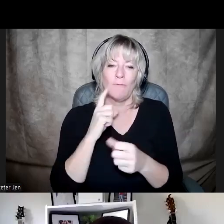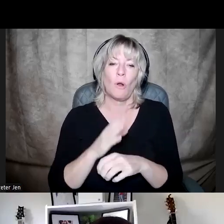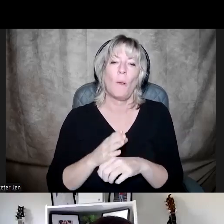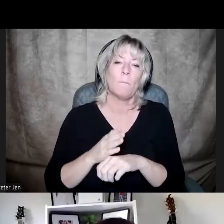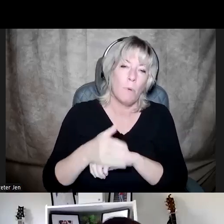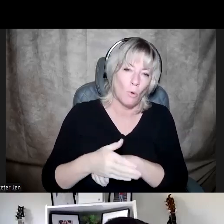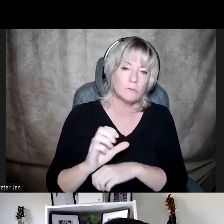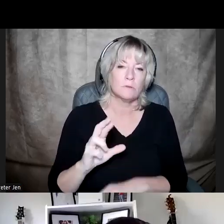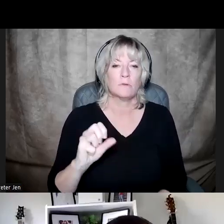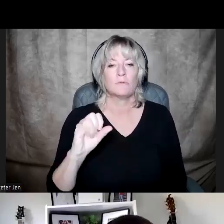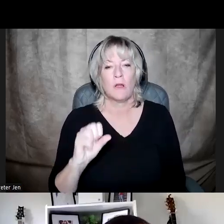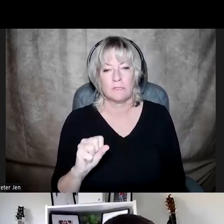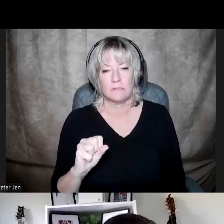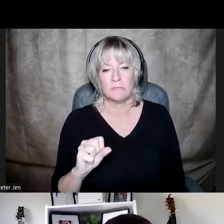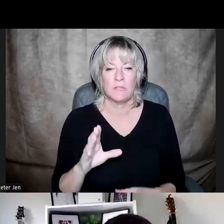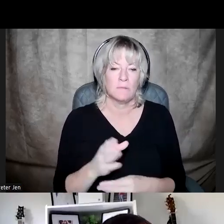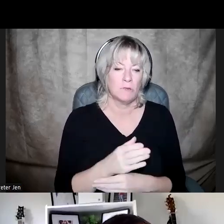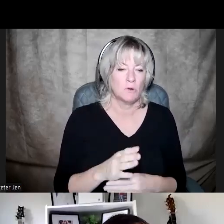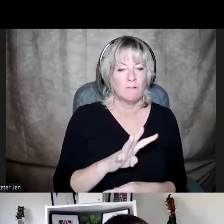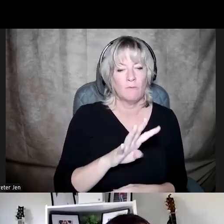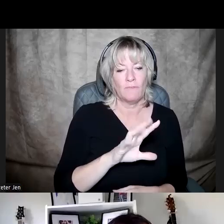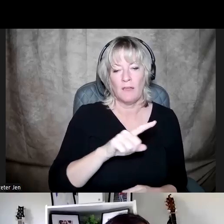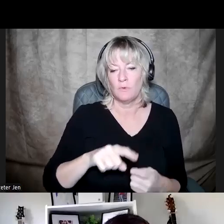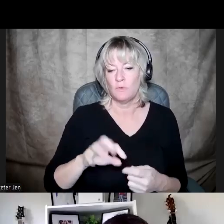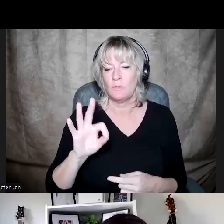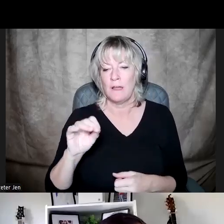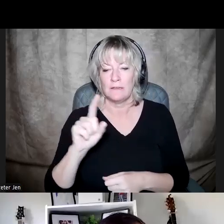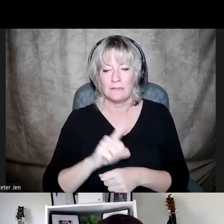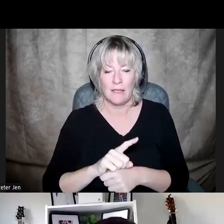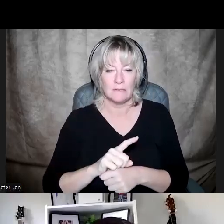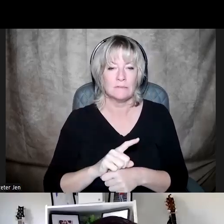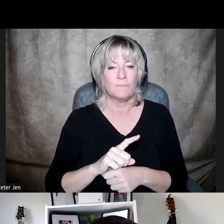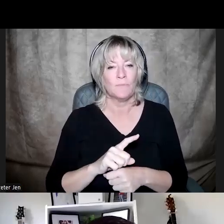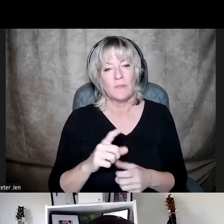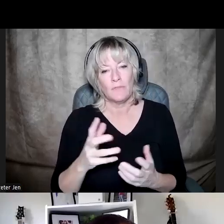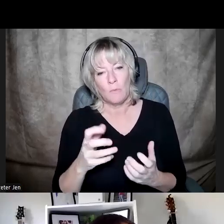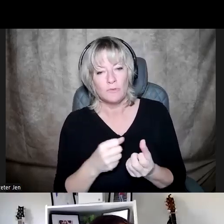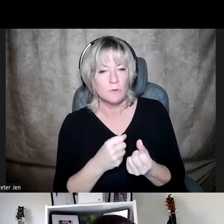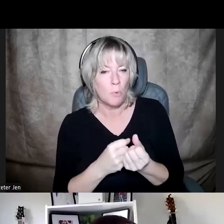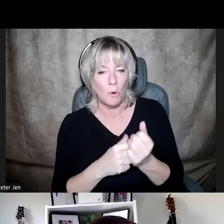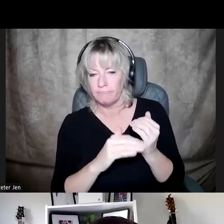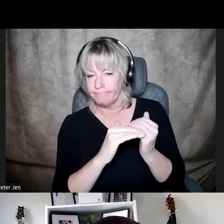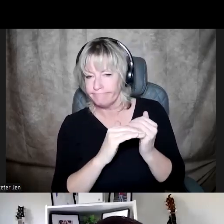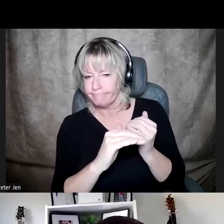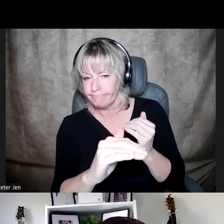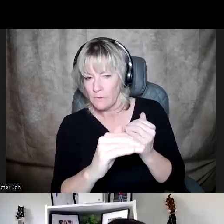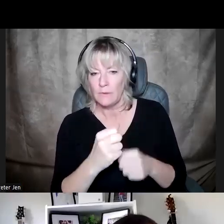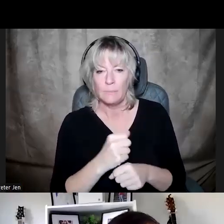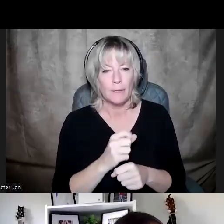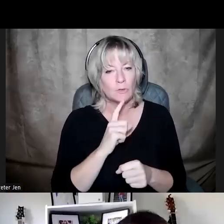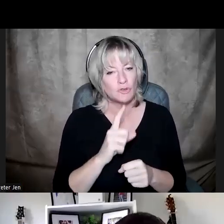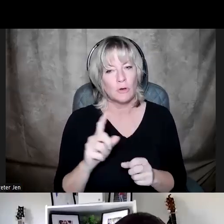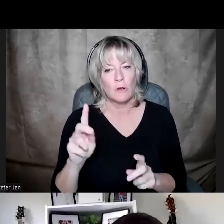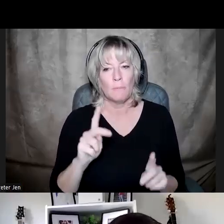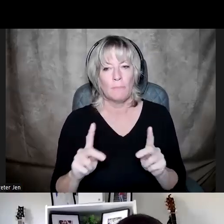for typically for between 45 to 90 days, with the aim of kind of supporting stabilization, sort of ensuring folks don't